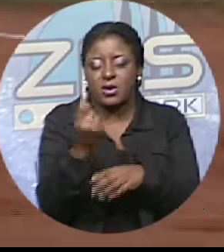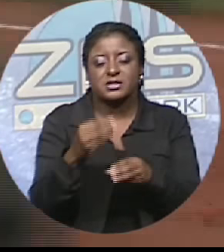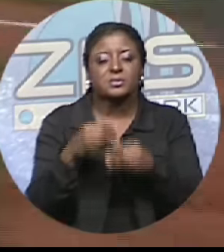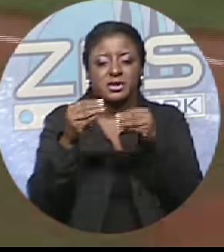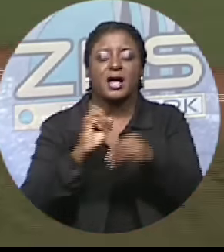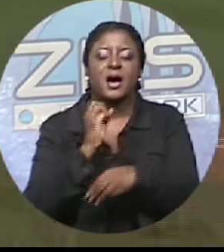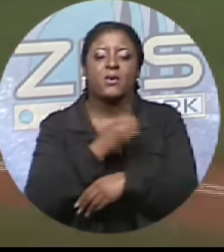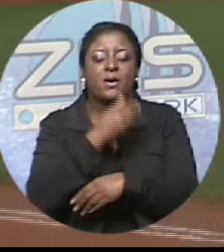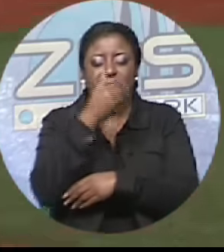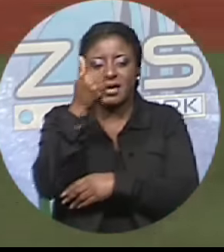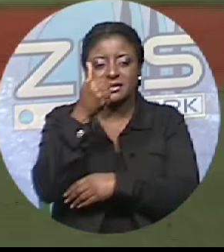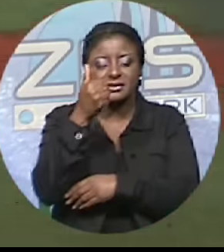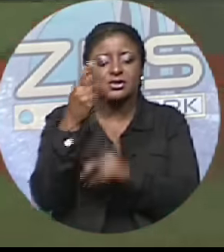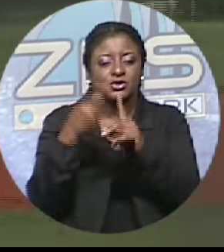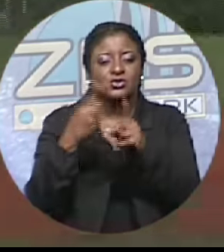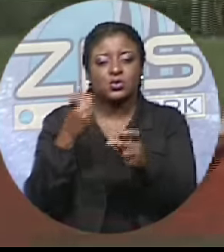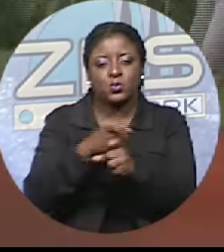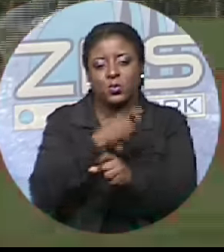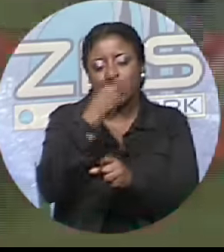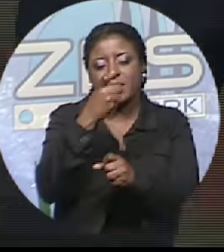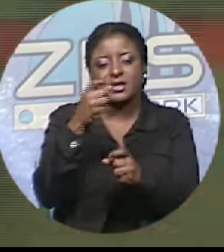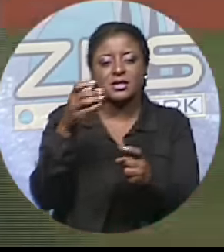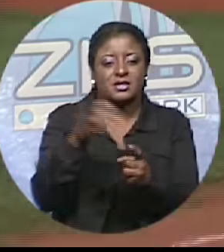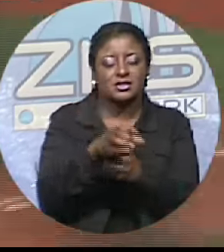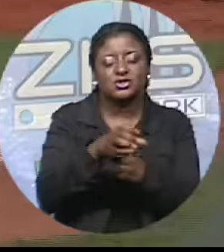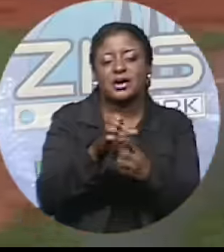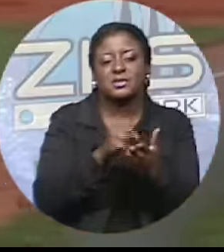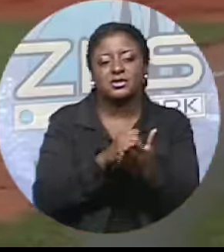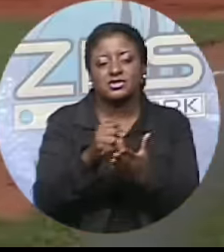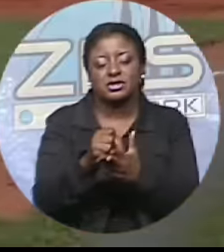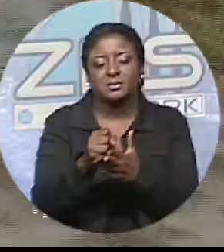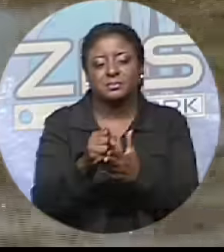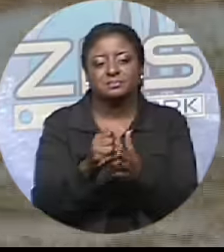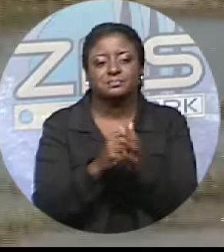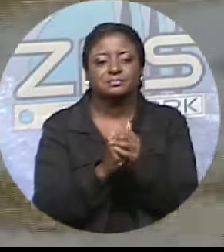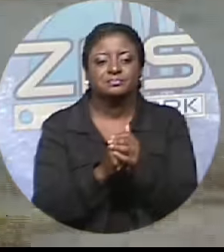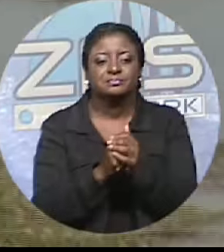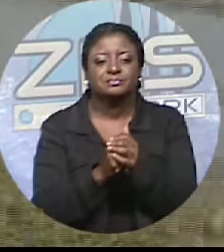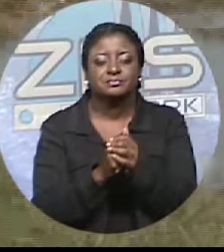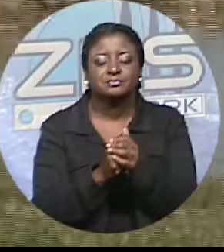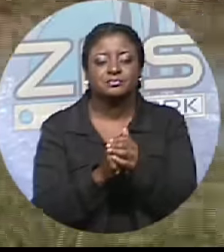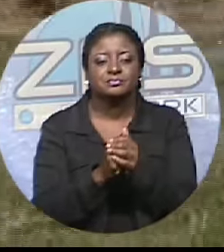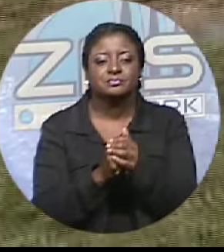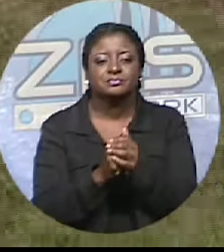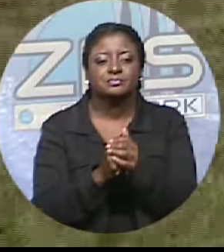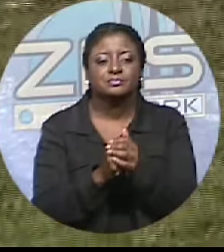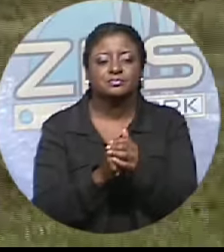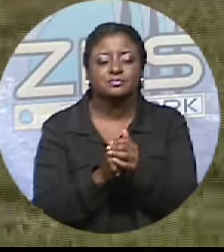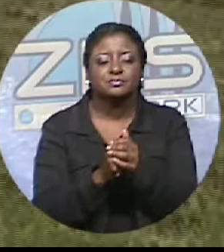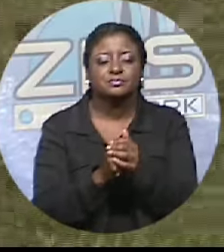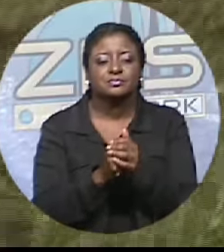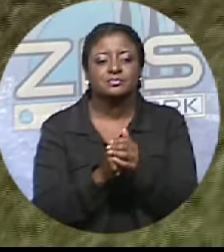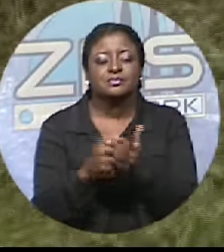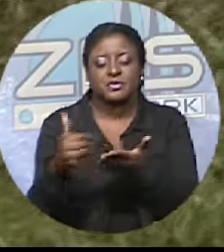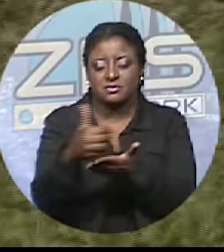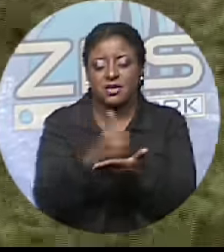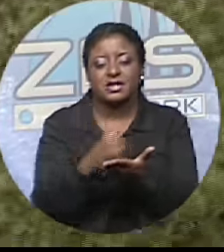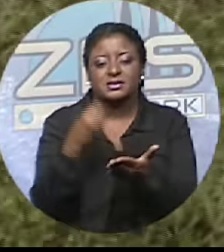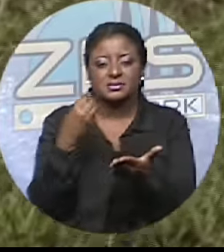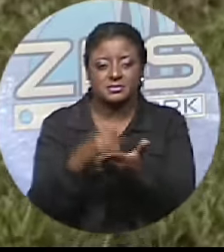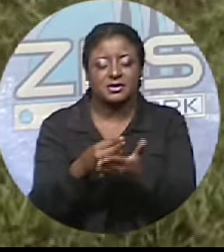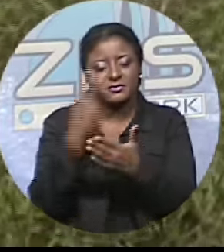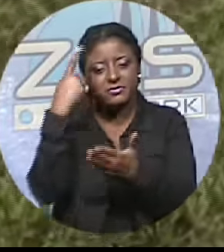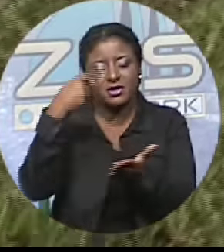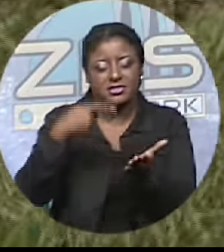to win the championship and improve people's skills in the sport. Let's raise some funds for this